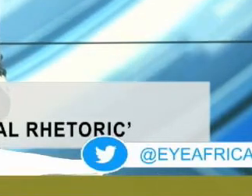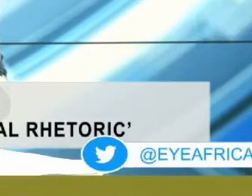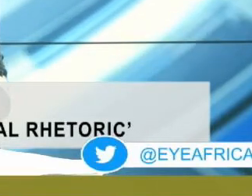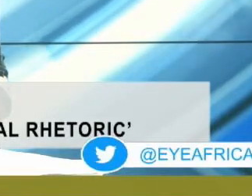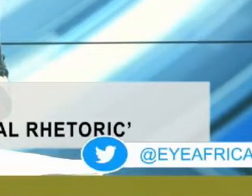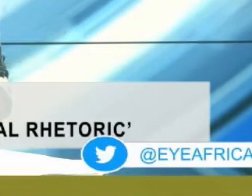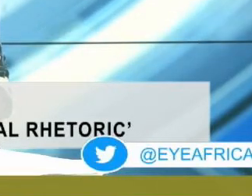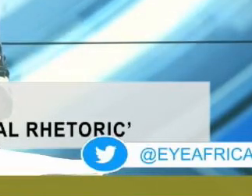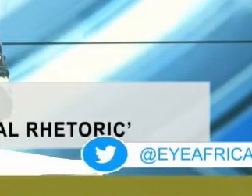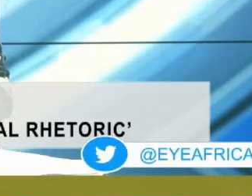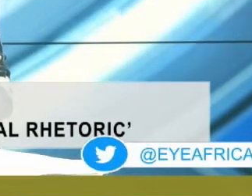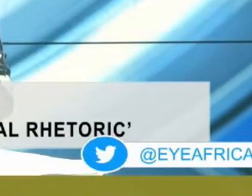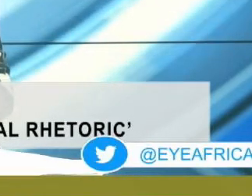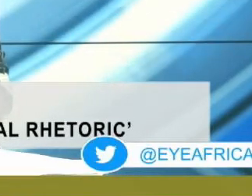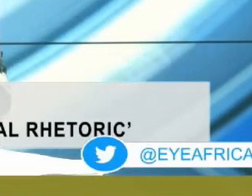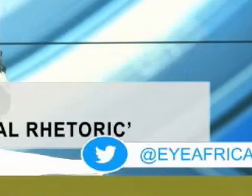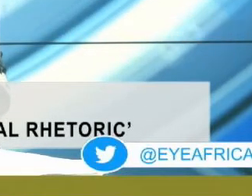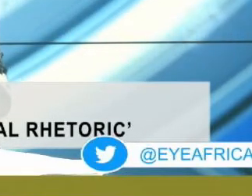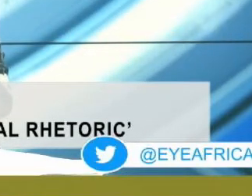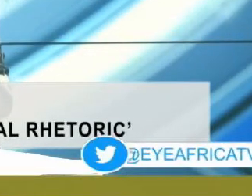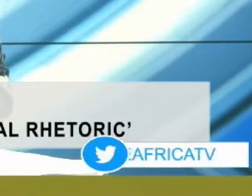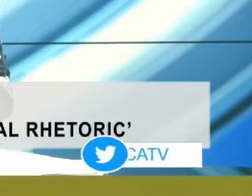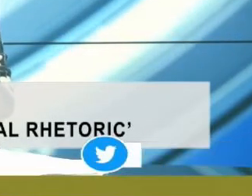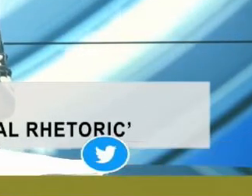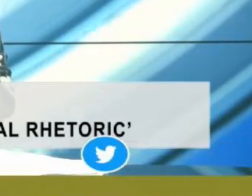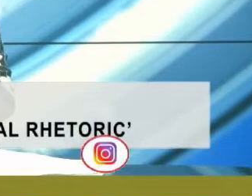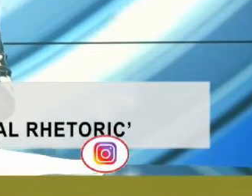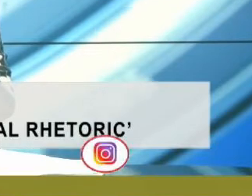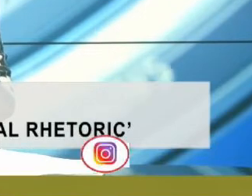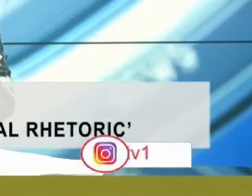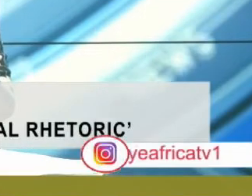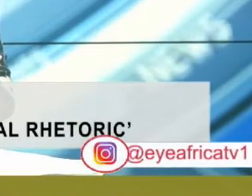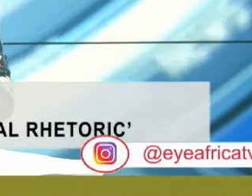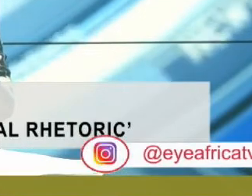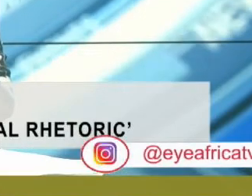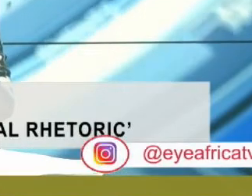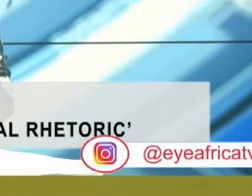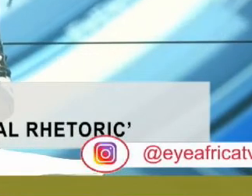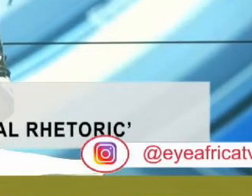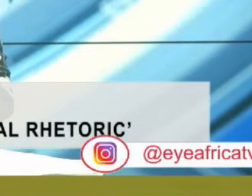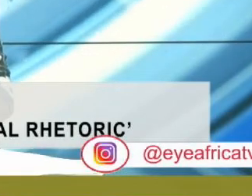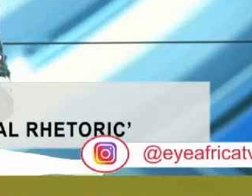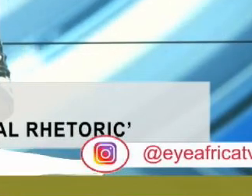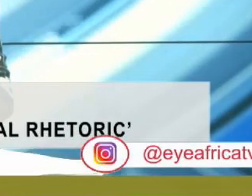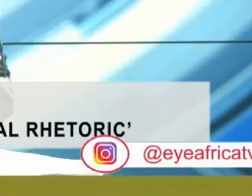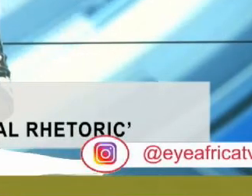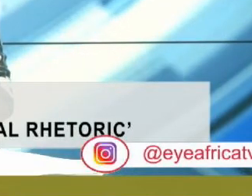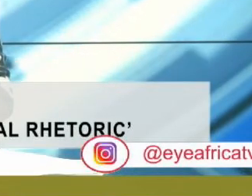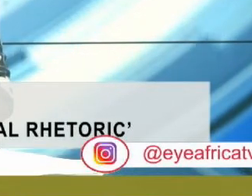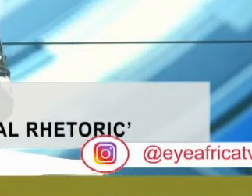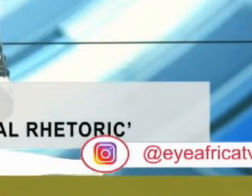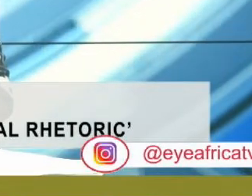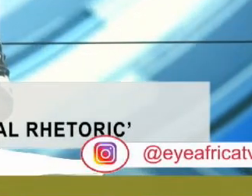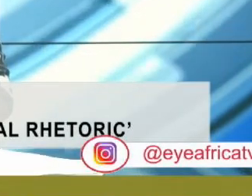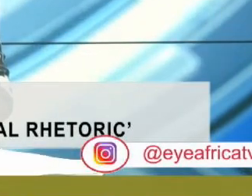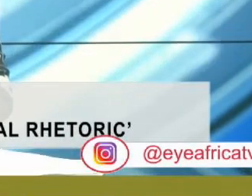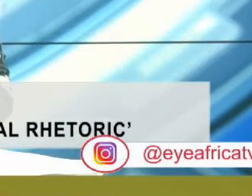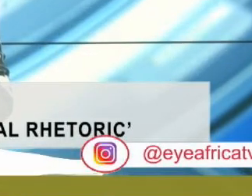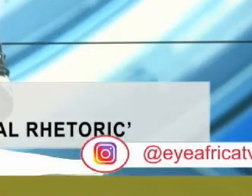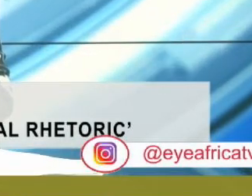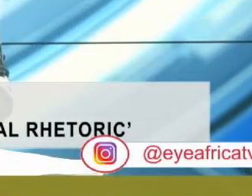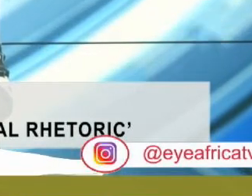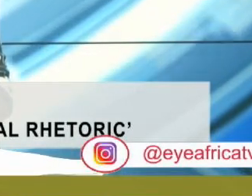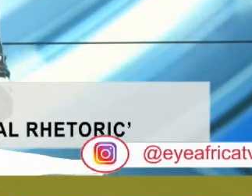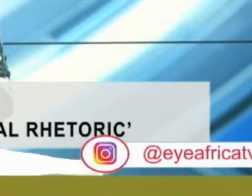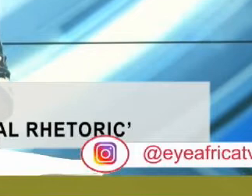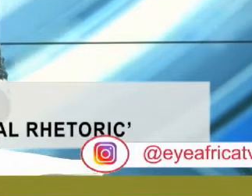ex-President Yahya Jammeh's proclamation of HIV and of having the ability to cure HIV and AIDS is just a political rhetoric, detailed in this report